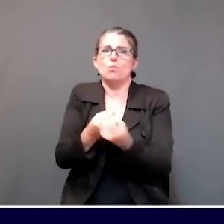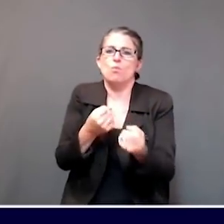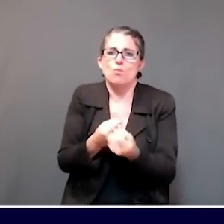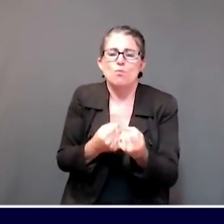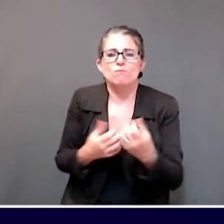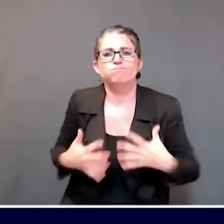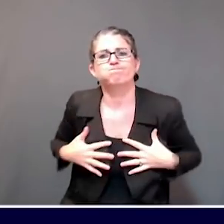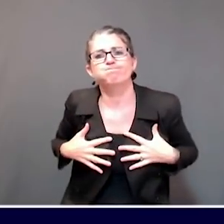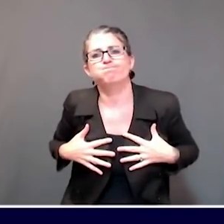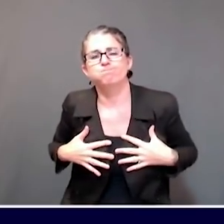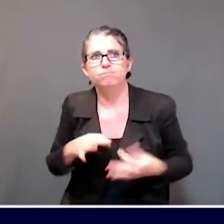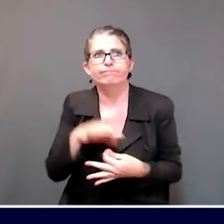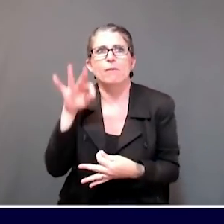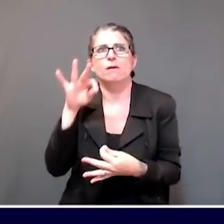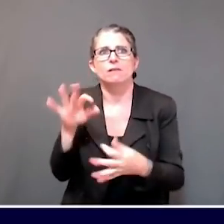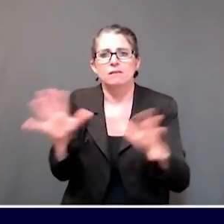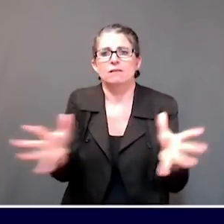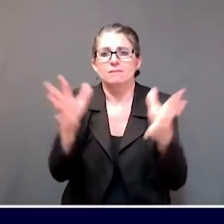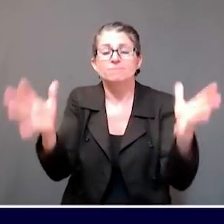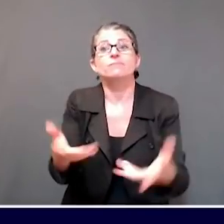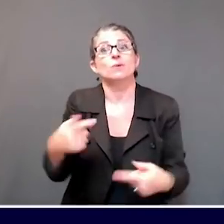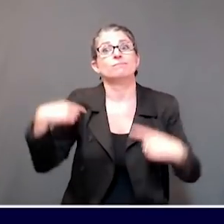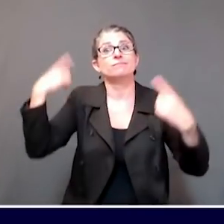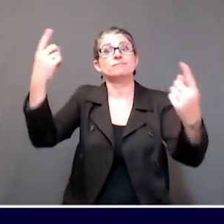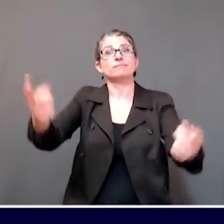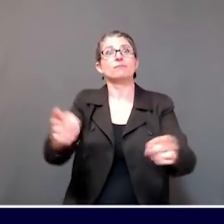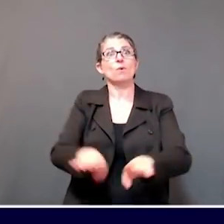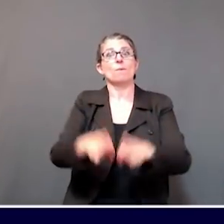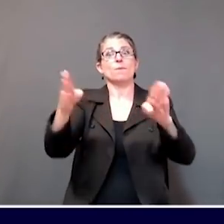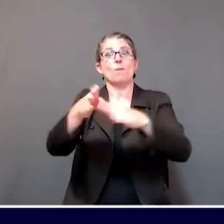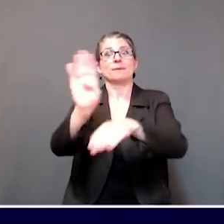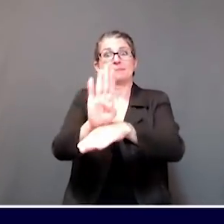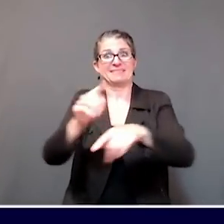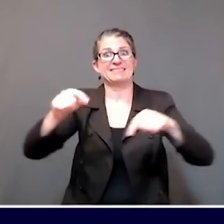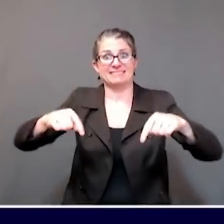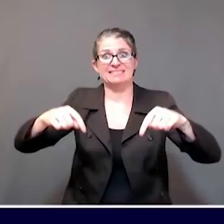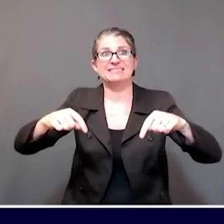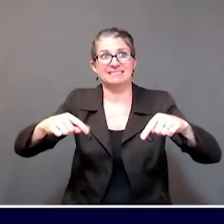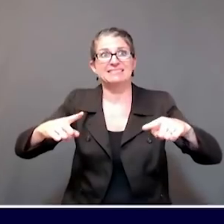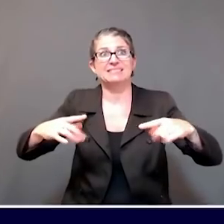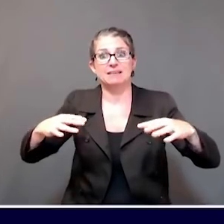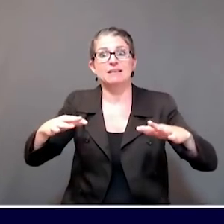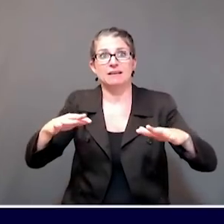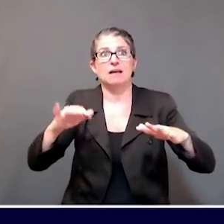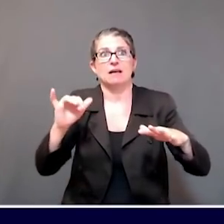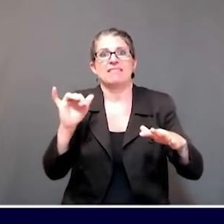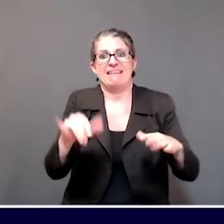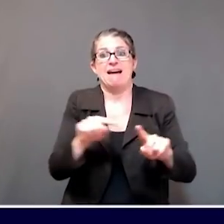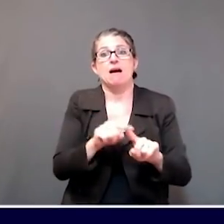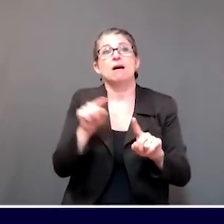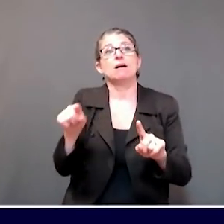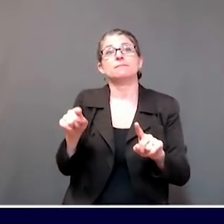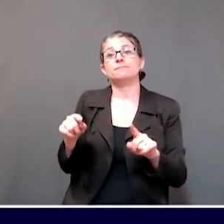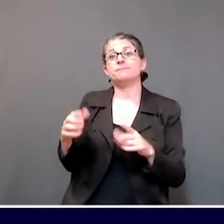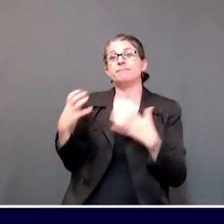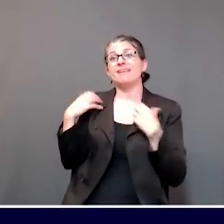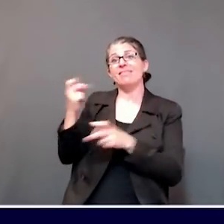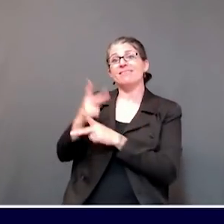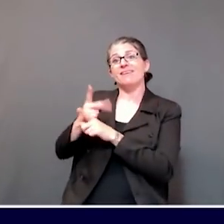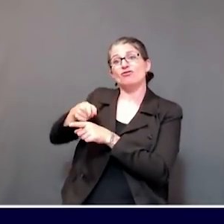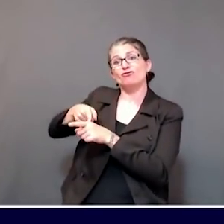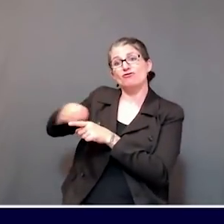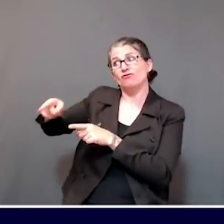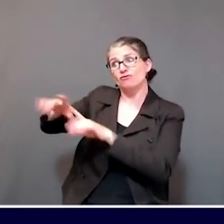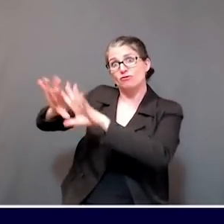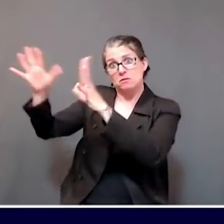began at stage 1 of our reopening to reopen healthcare, we've also begun to look hard at our data to see how else we can help. So, for